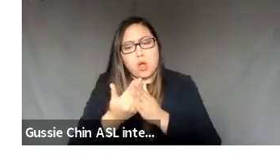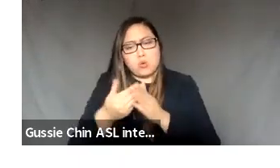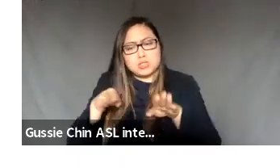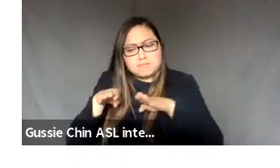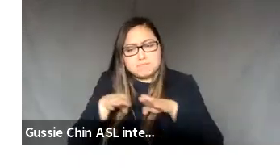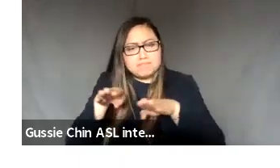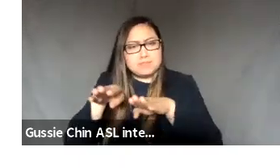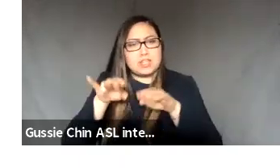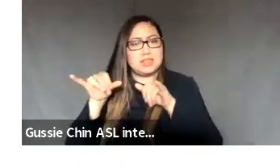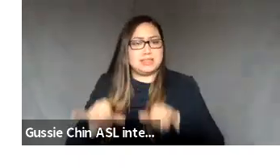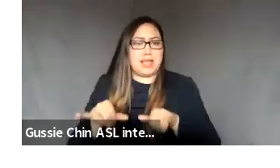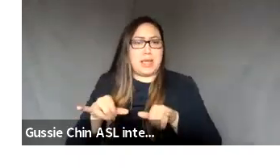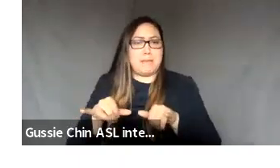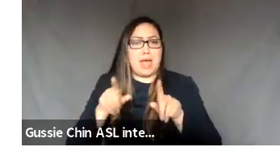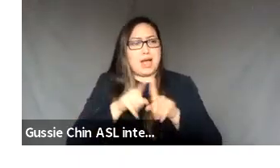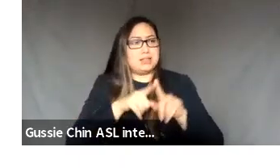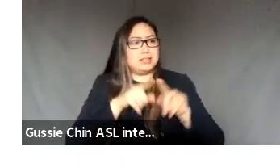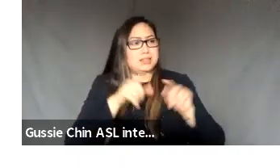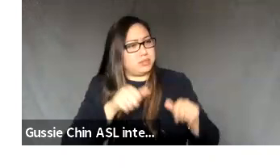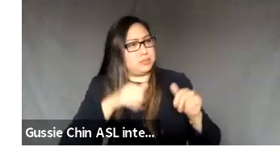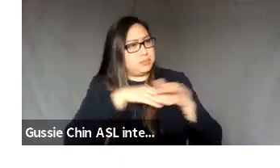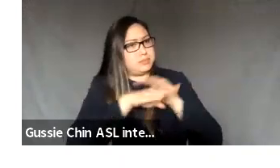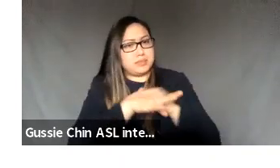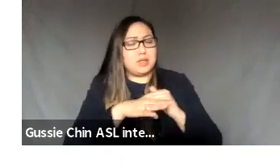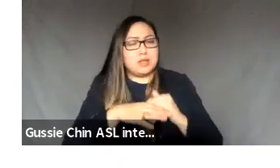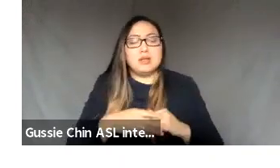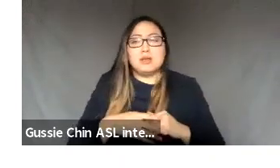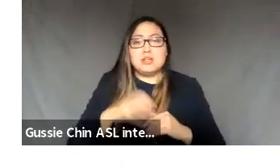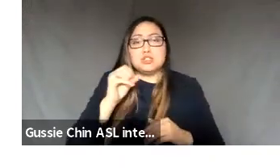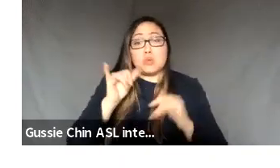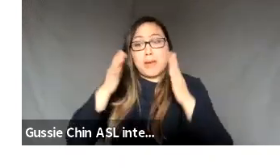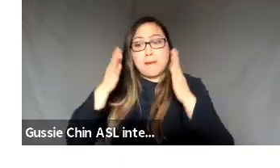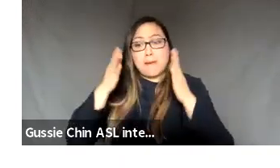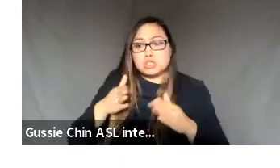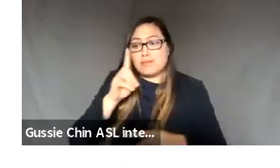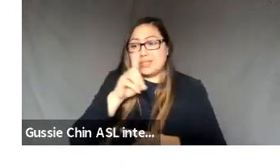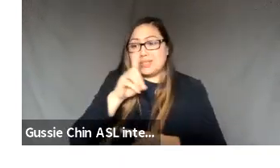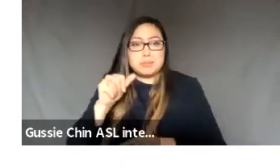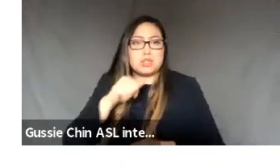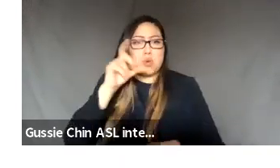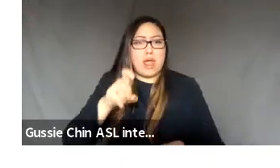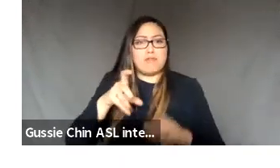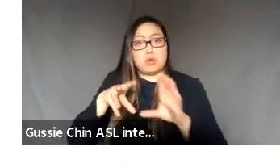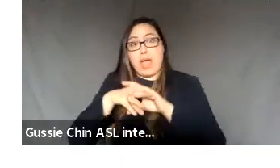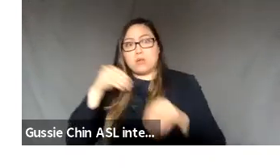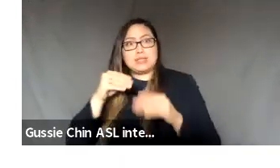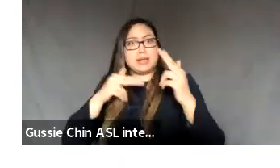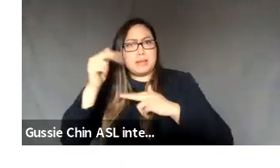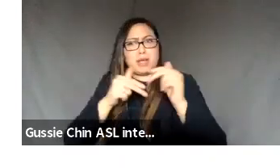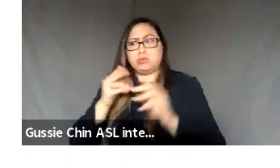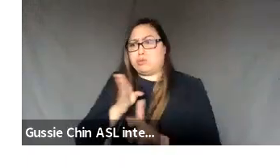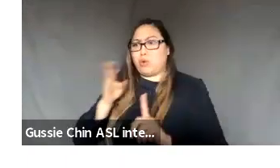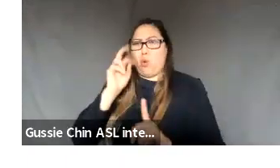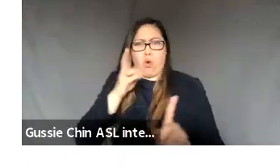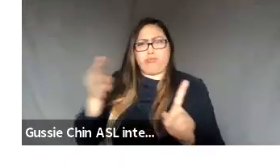same. So that the person that's using a mobility device doesn't have to go out and around or doesn't have to go on some wild goose chase